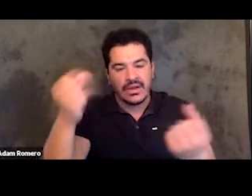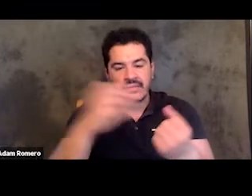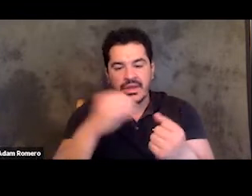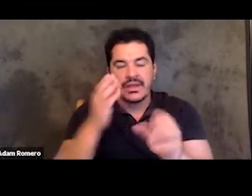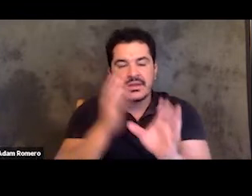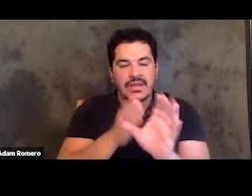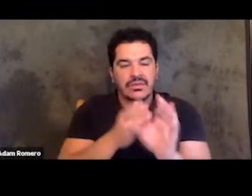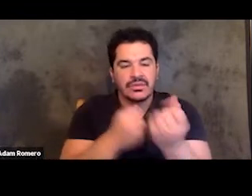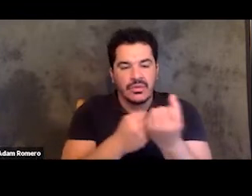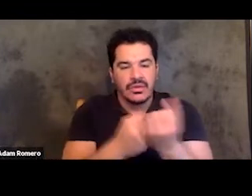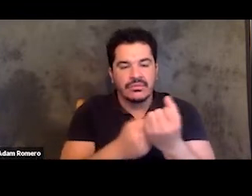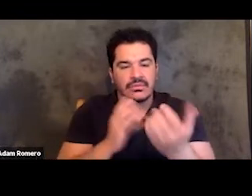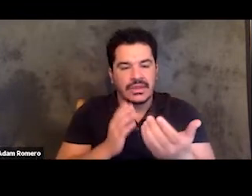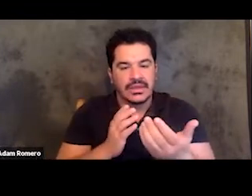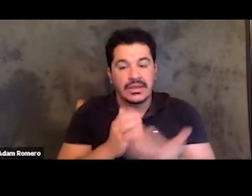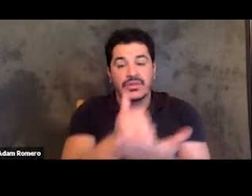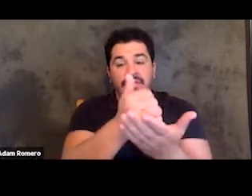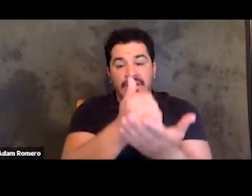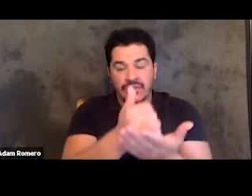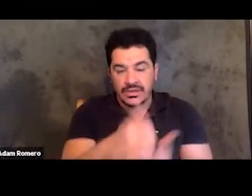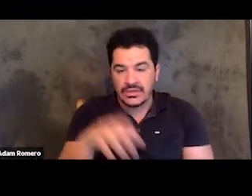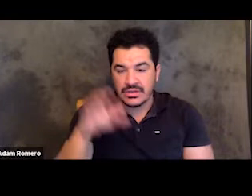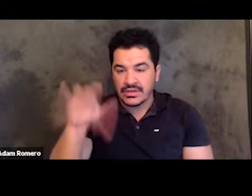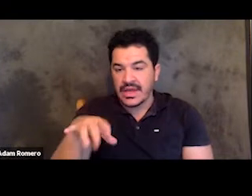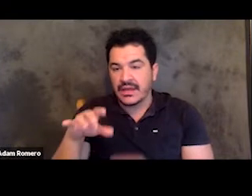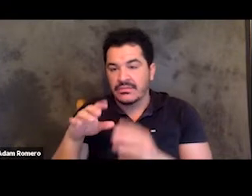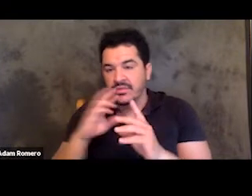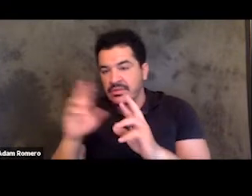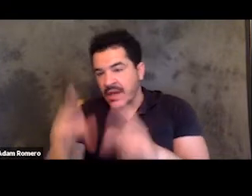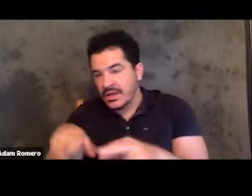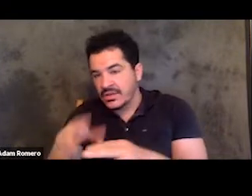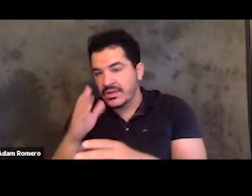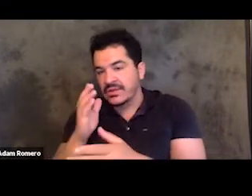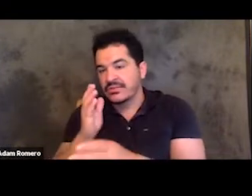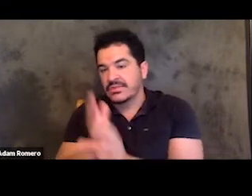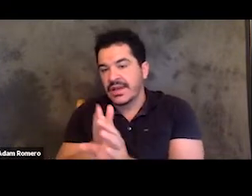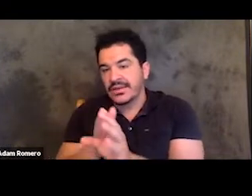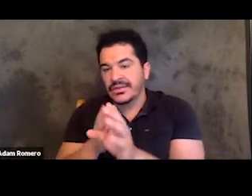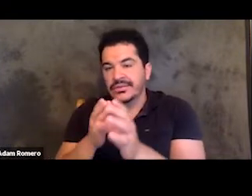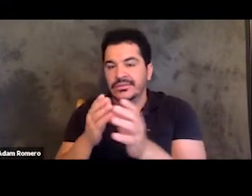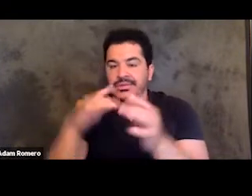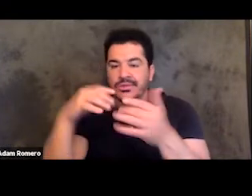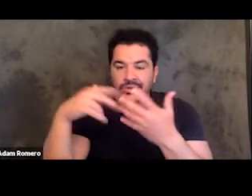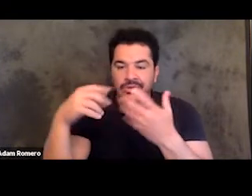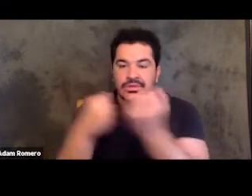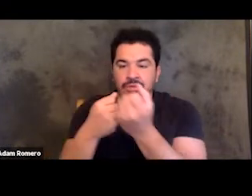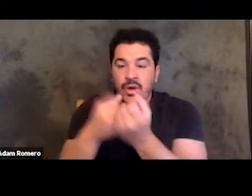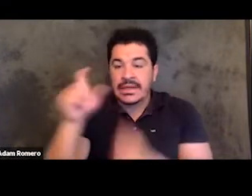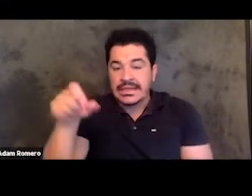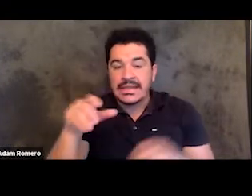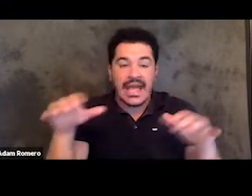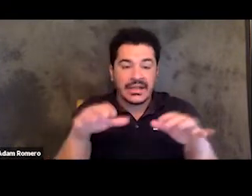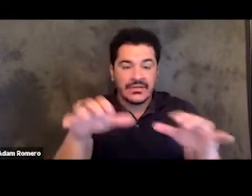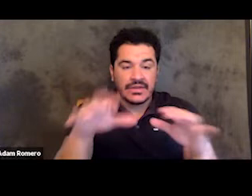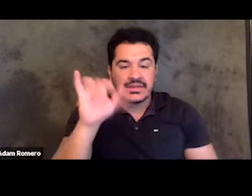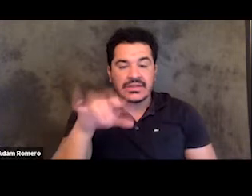activities that are responding to the psychosocial support needs? Are you including activities that respond to mental health, the provision of mental